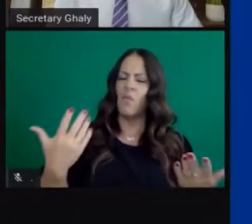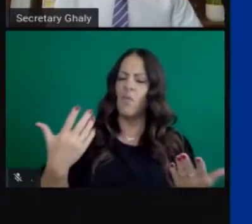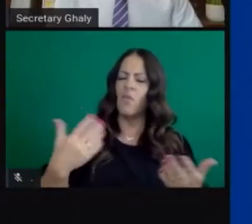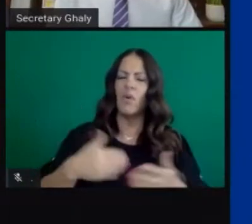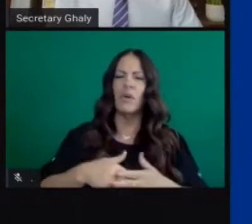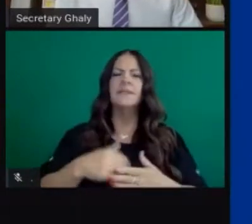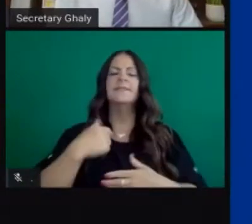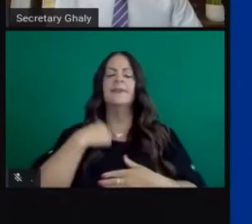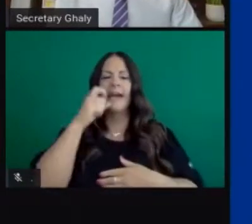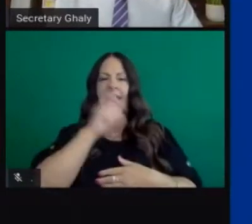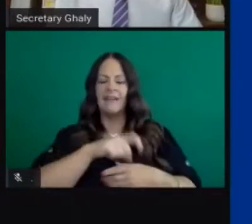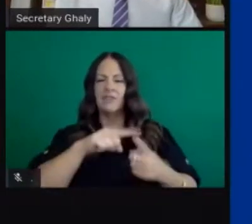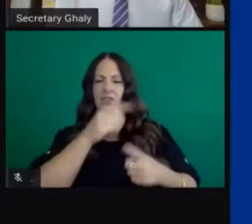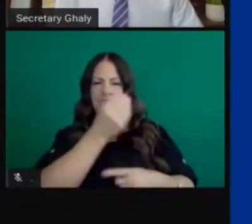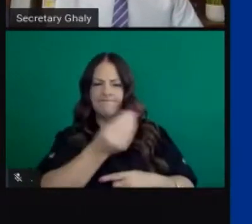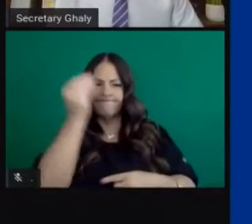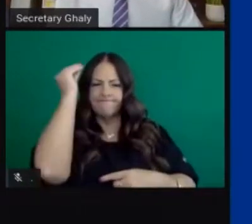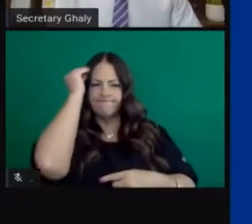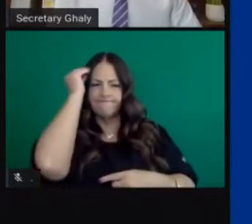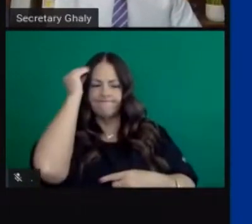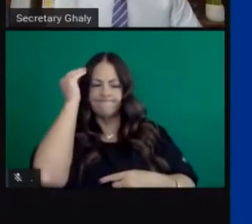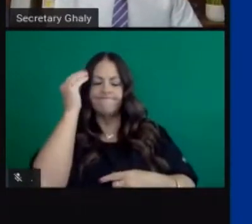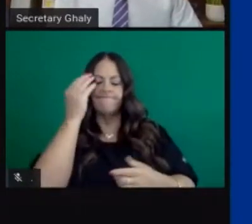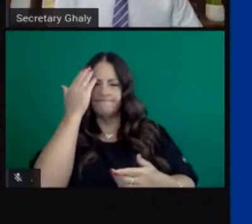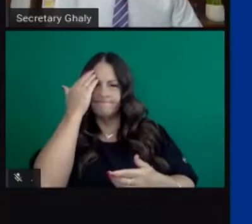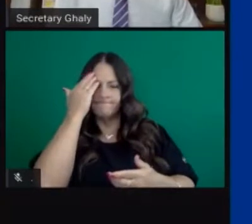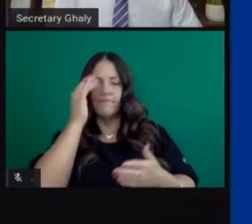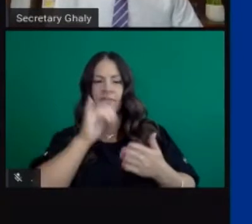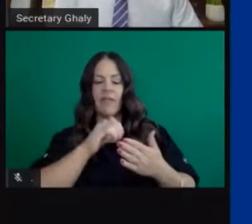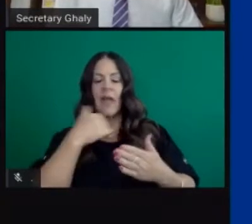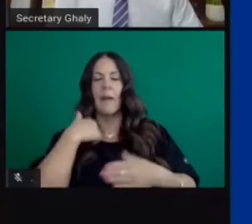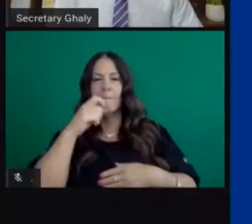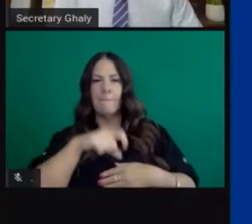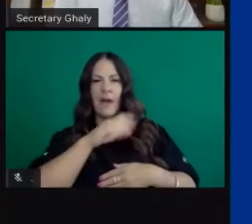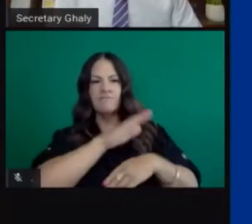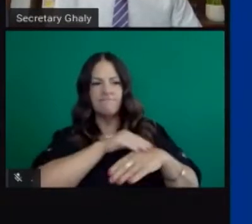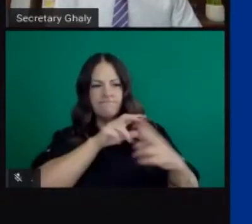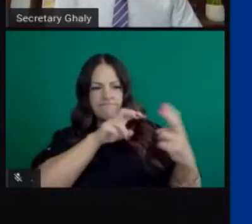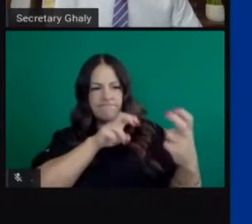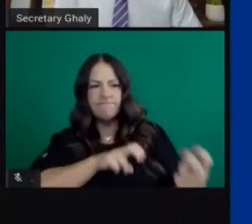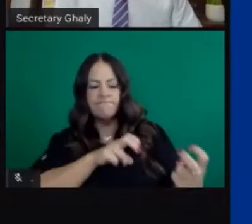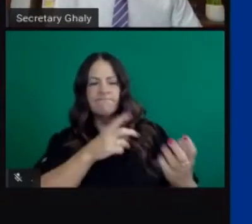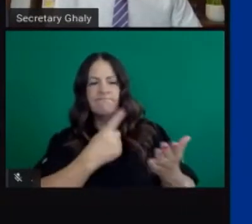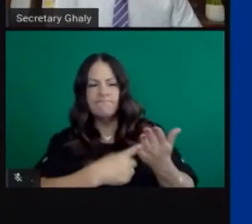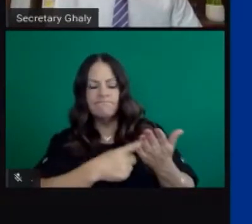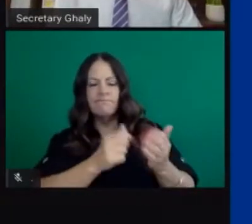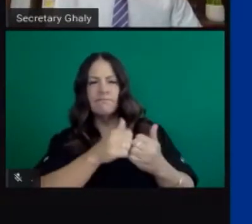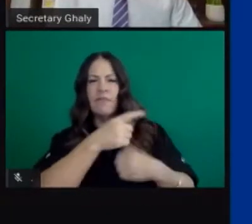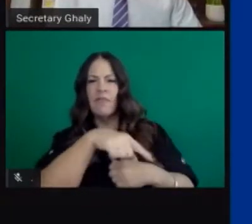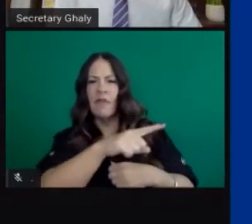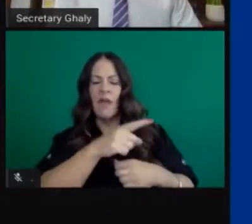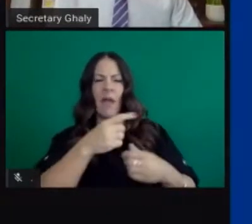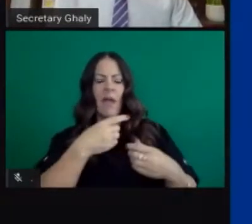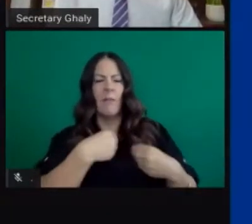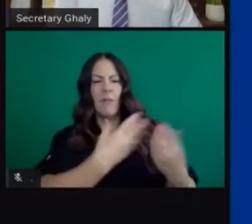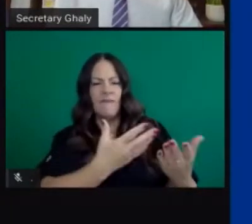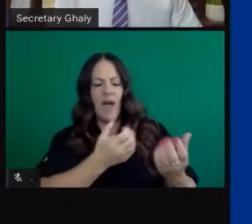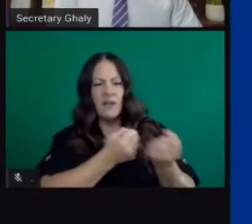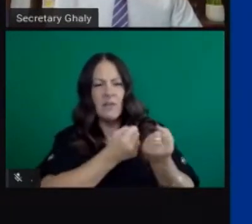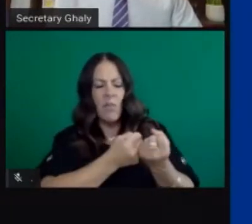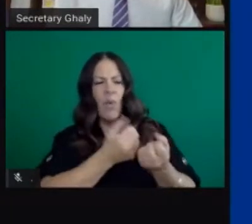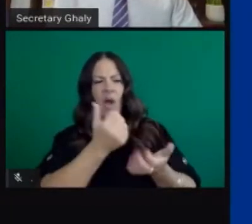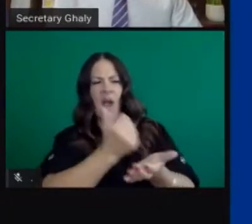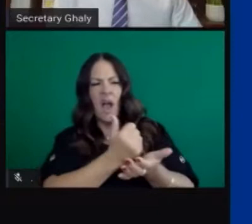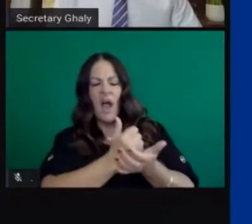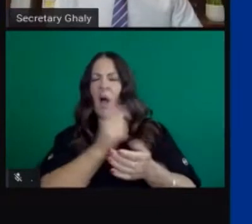being mindful of that, sitting down and addressing those issues and opportunities, not just for us to learn a